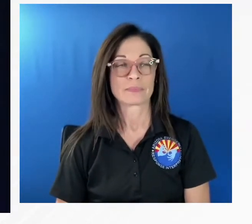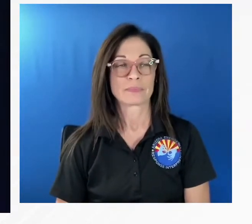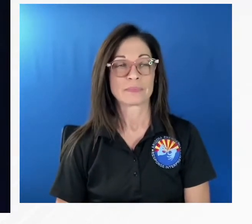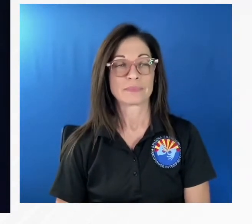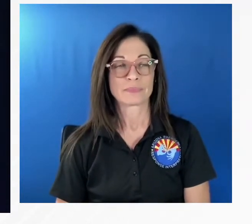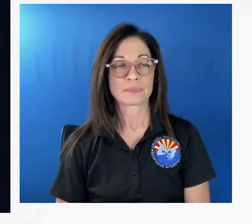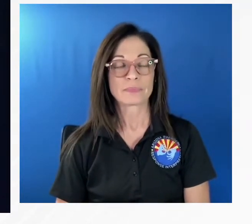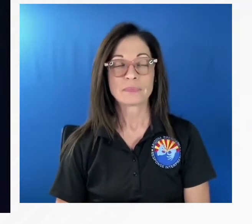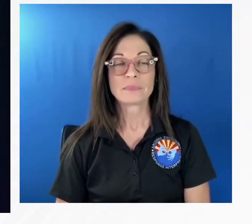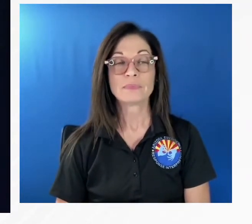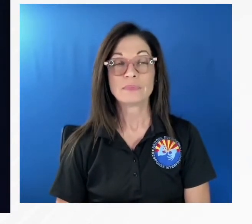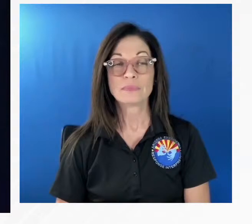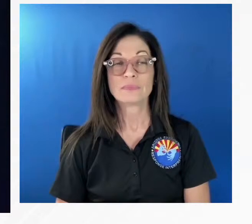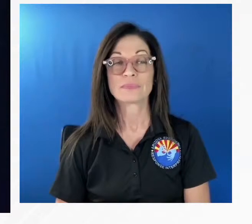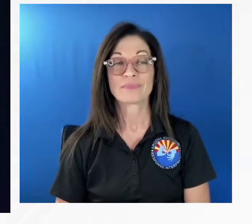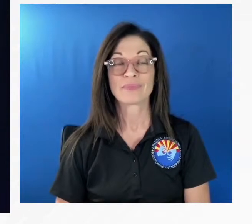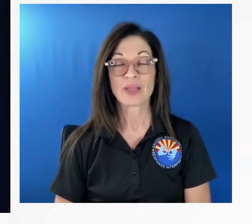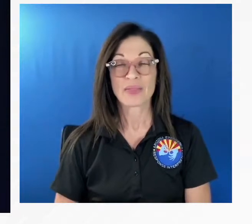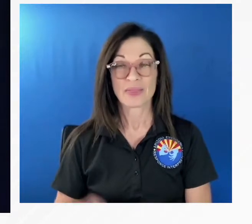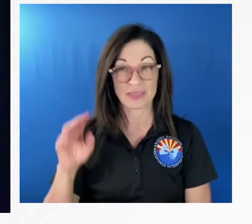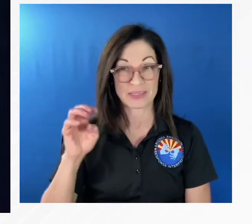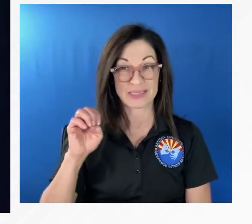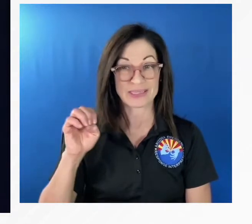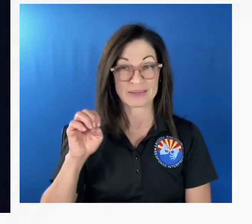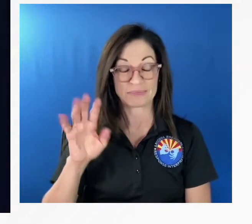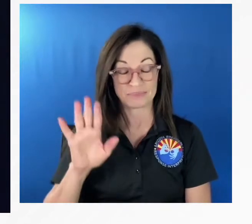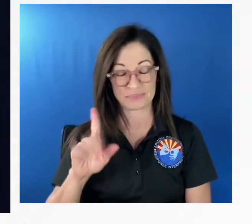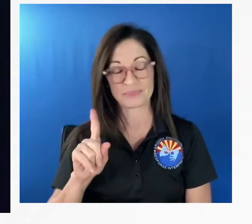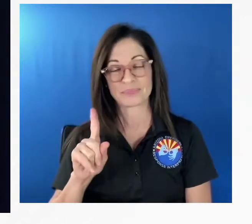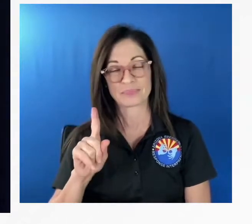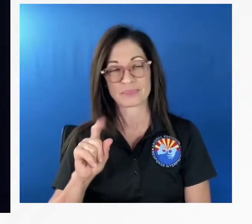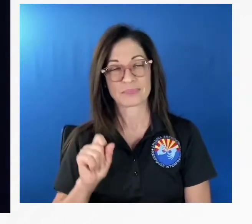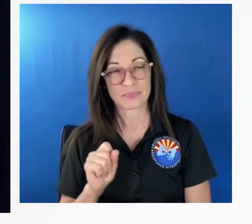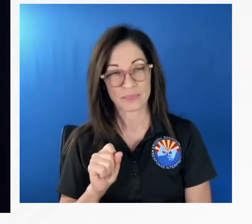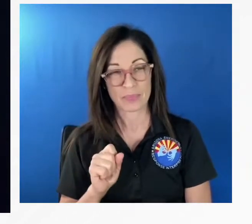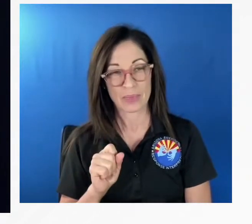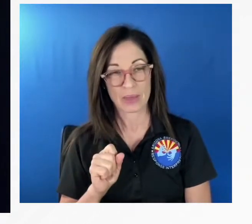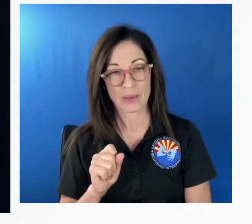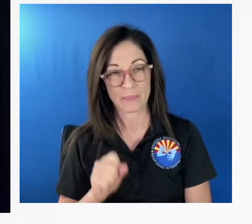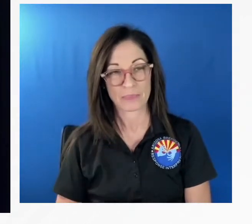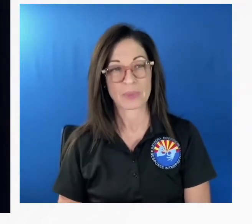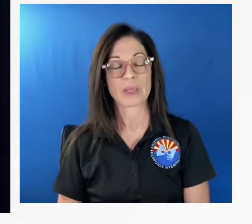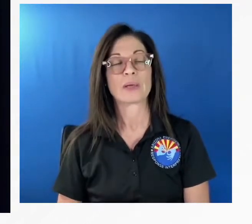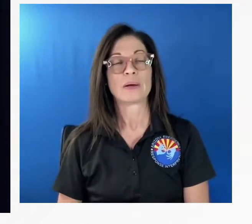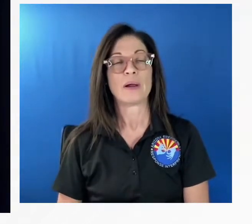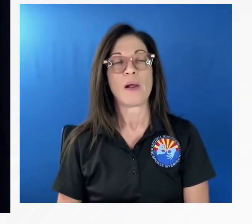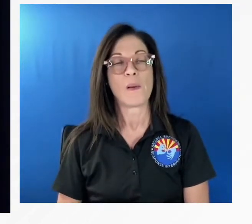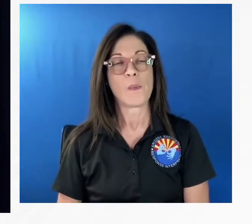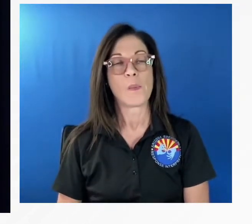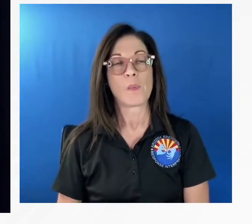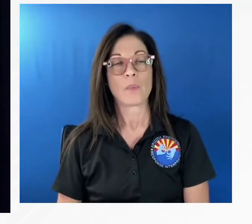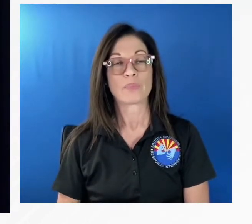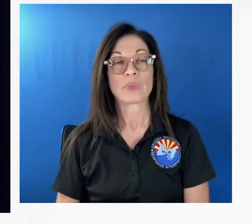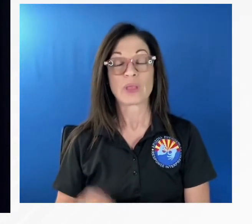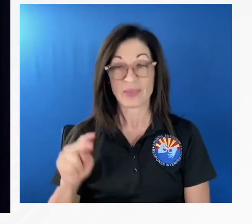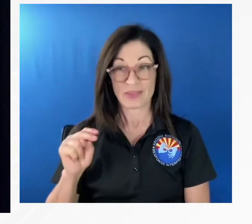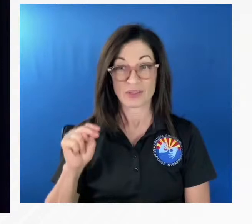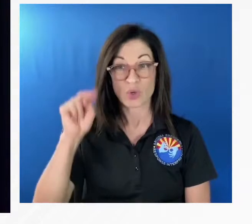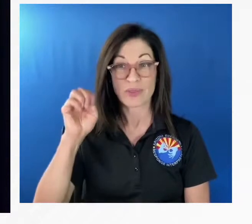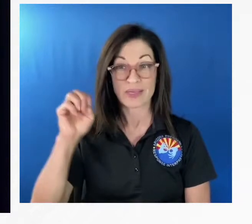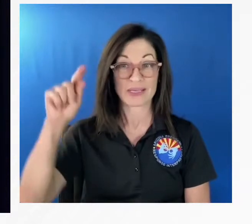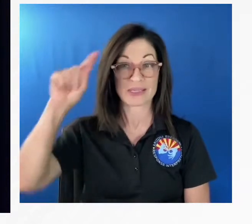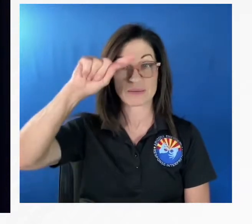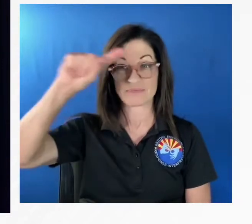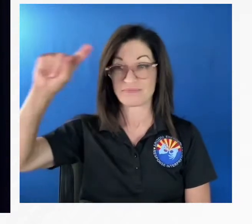contained within this box, or first of all, let me say, if the fire is contained along this line, that is kind